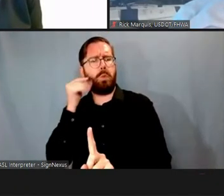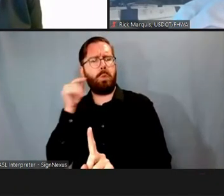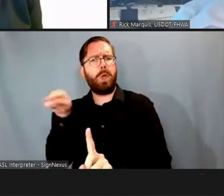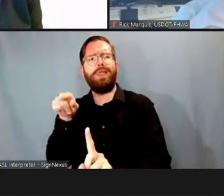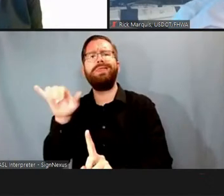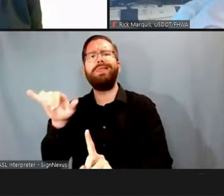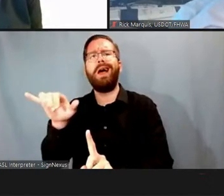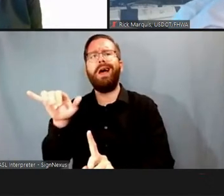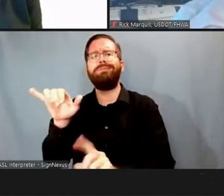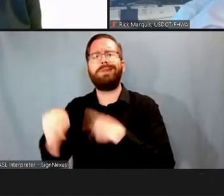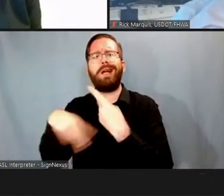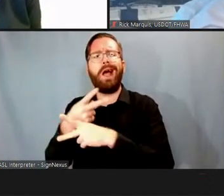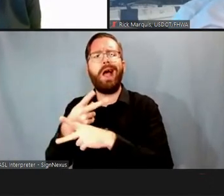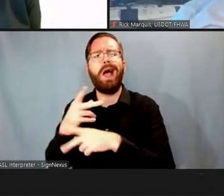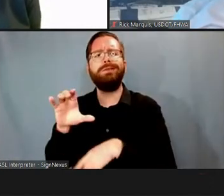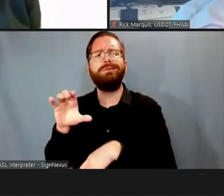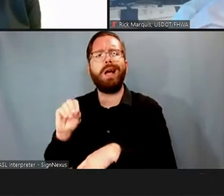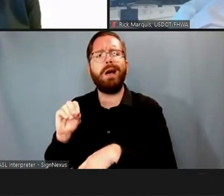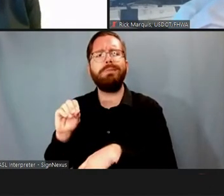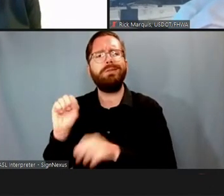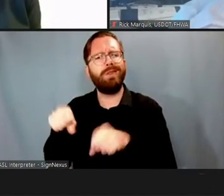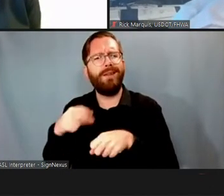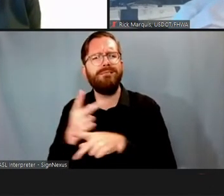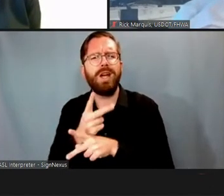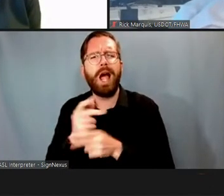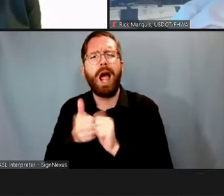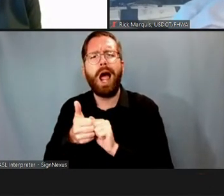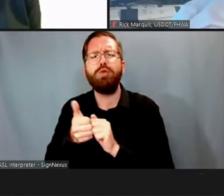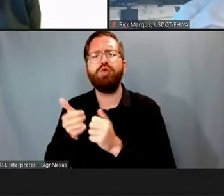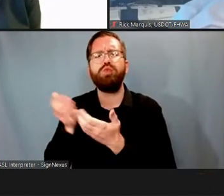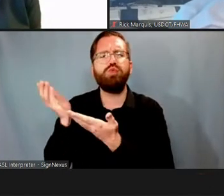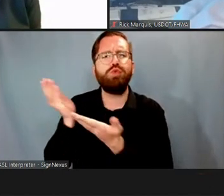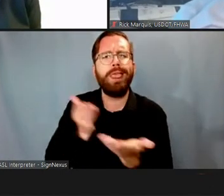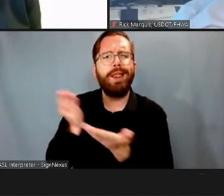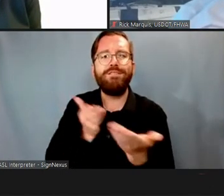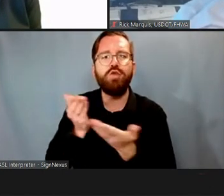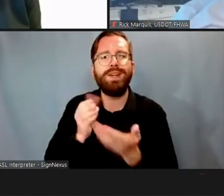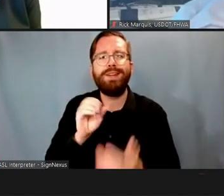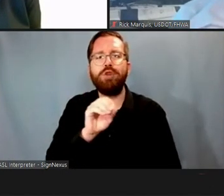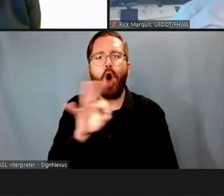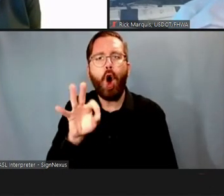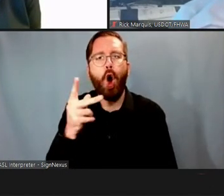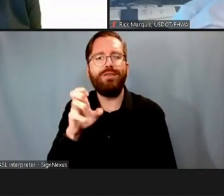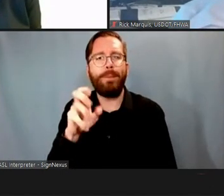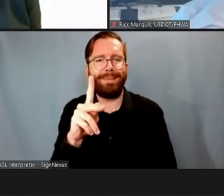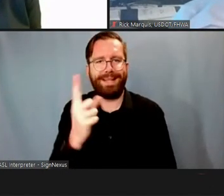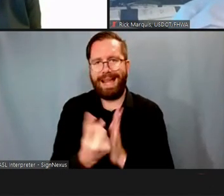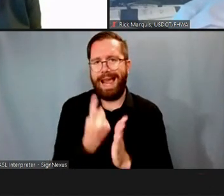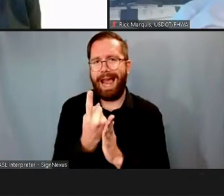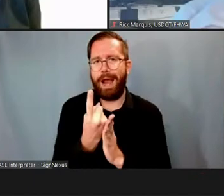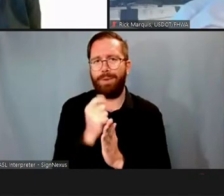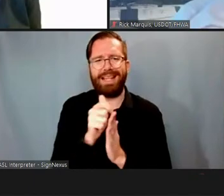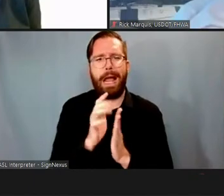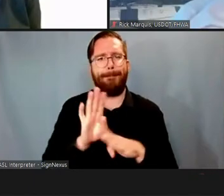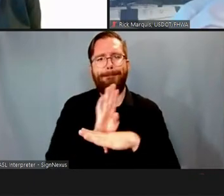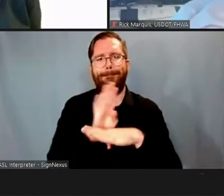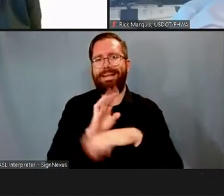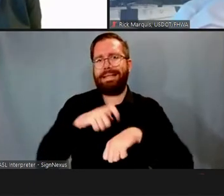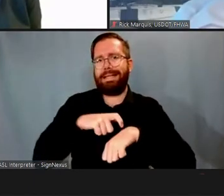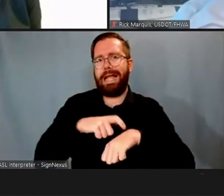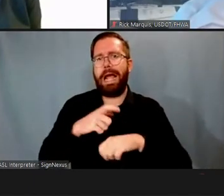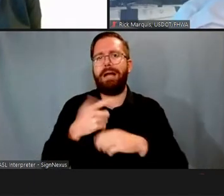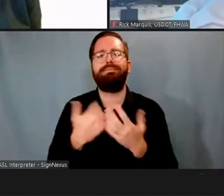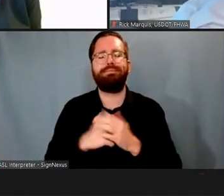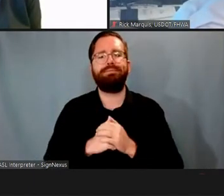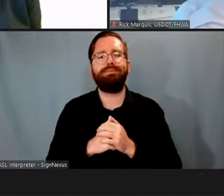deliveries in off-peak hours the transit system design pricing schedules